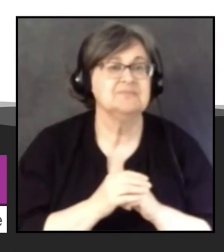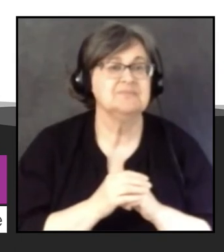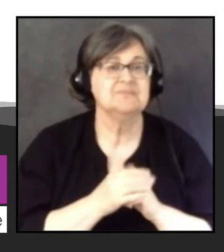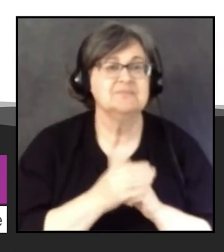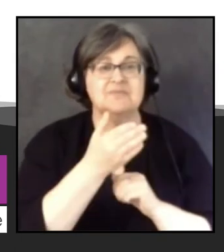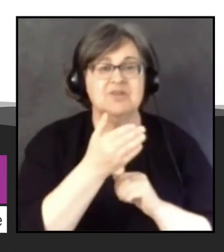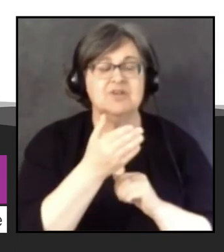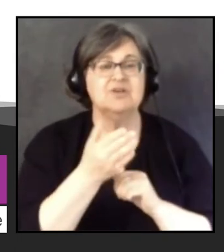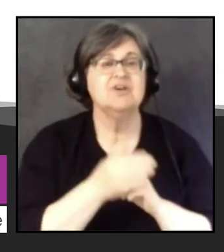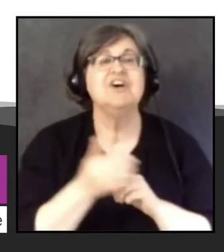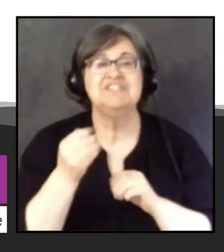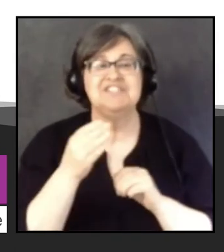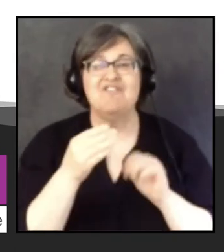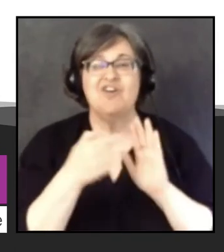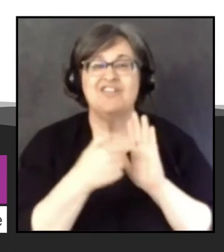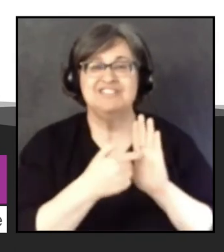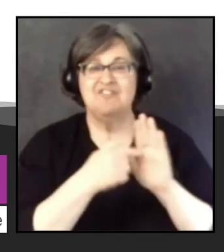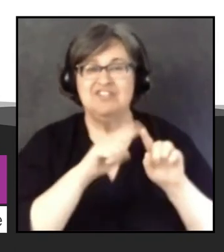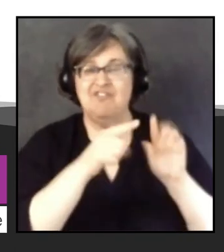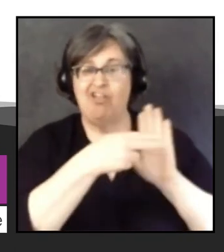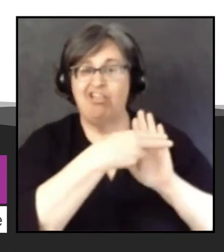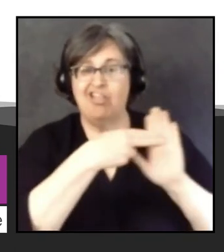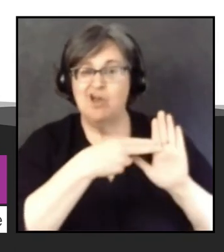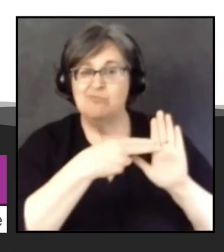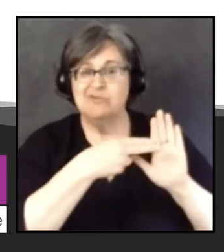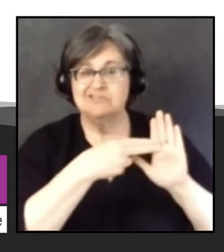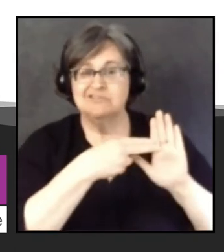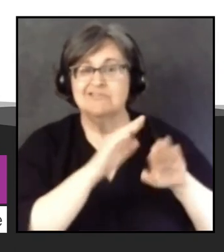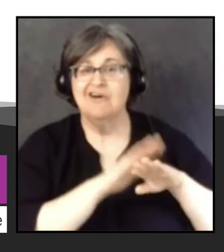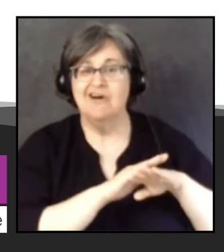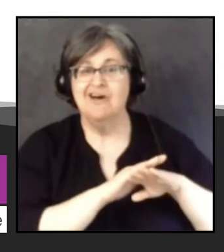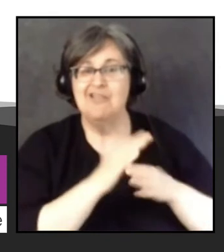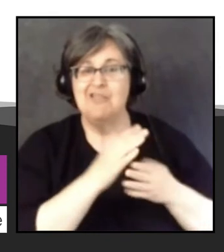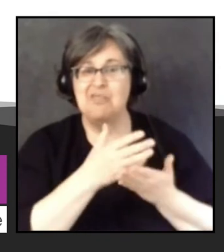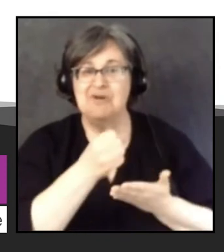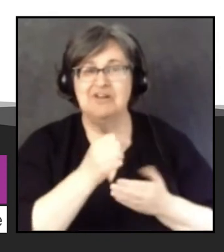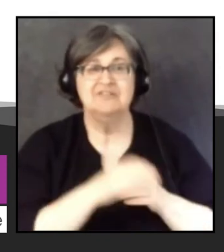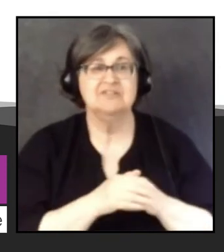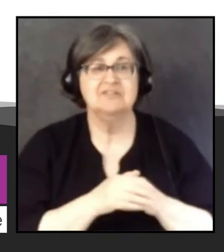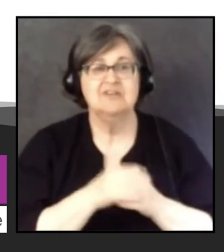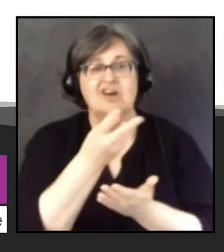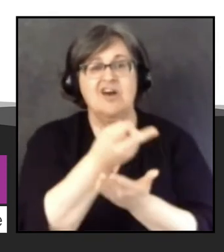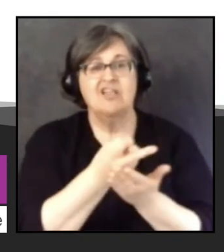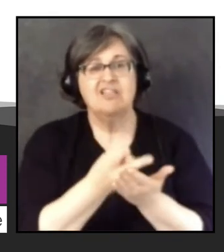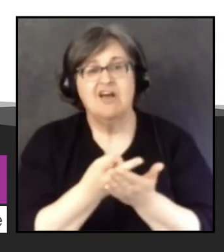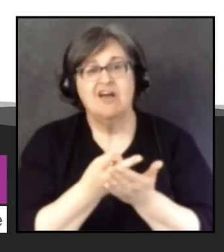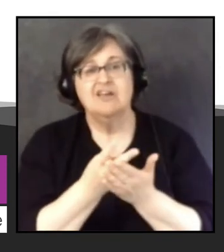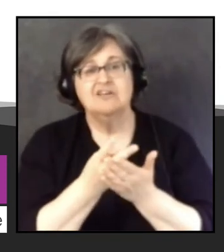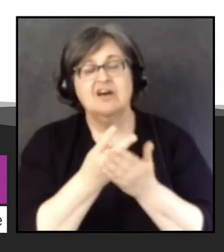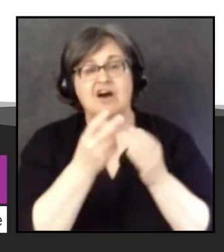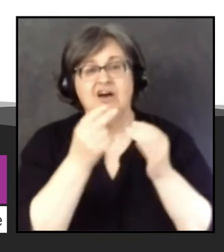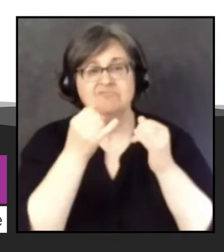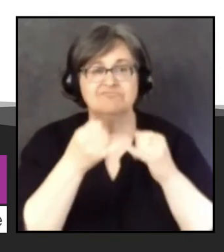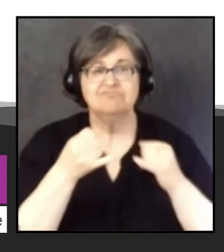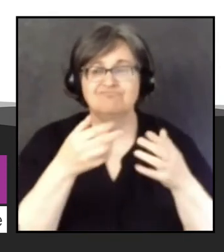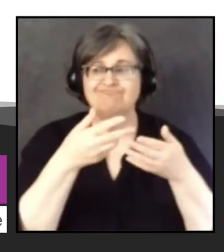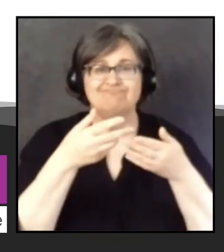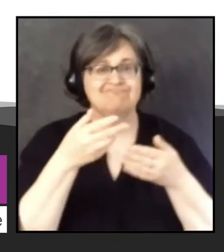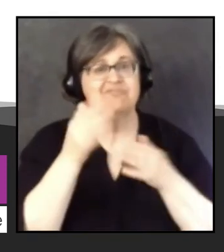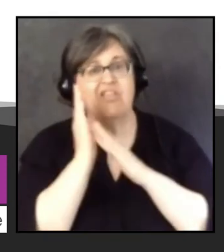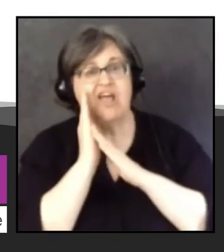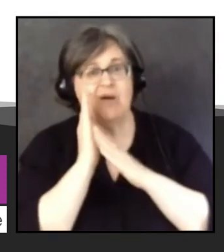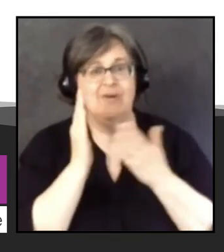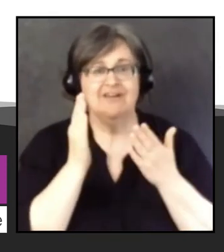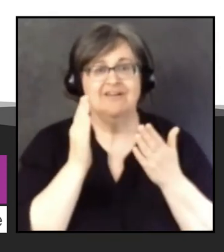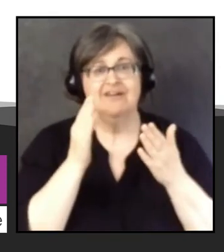These are several examples of stickers on bottles. Lie on a hammock and take a nap. We did have two